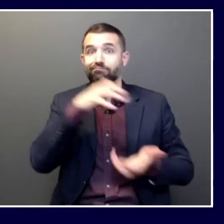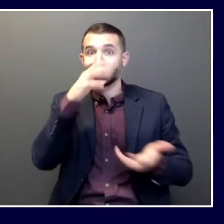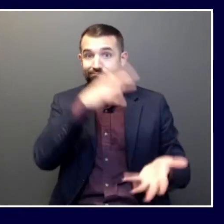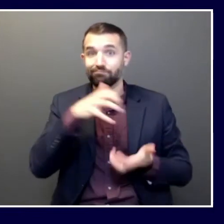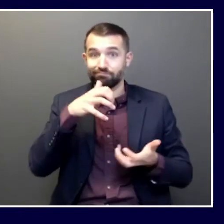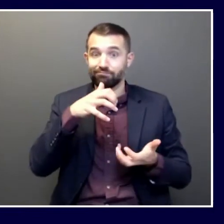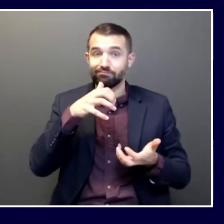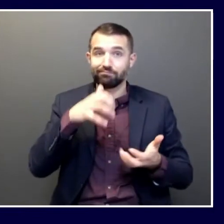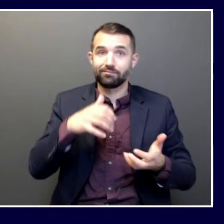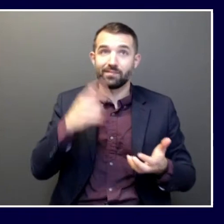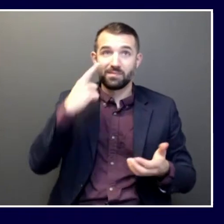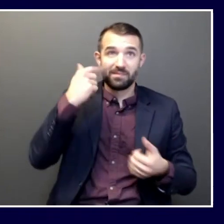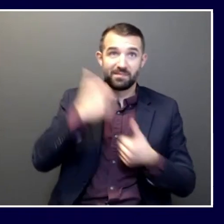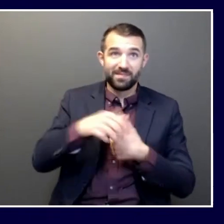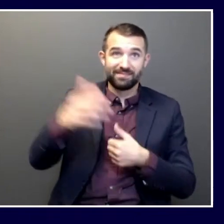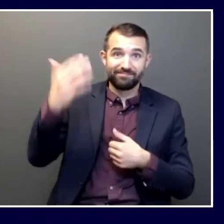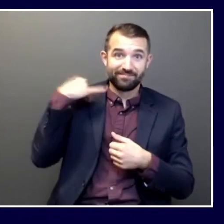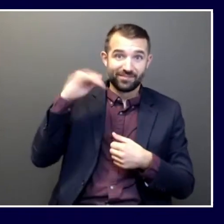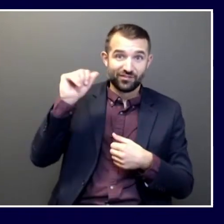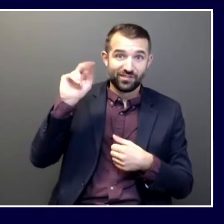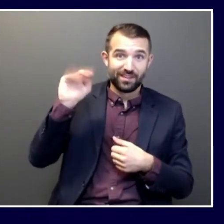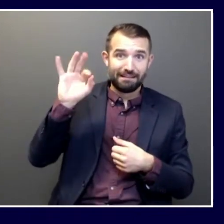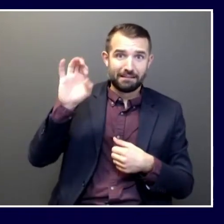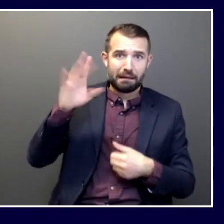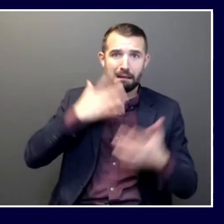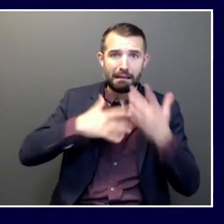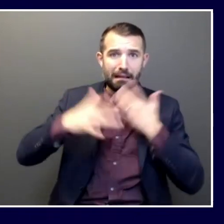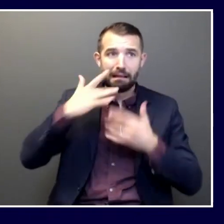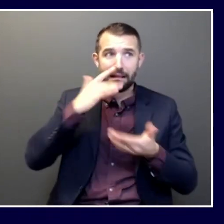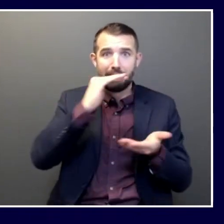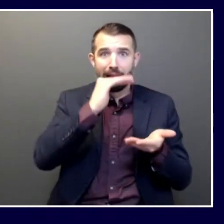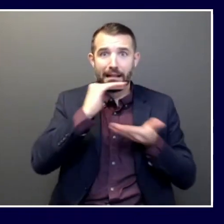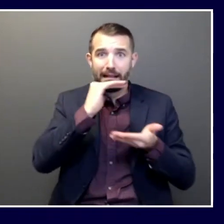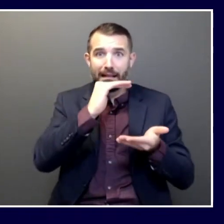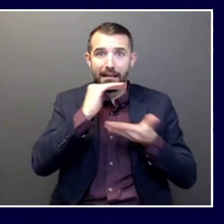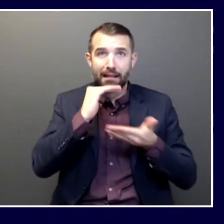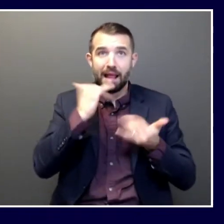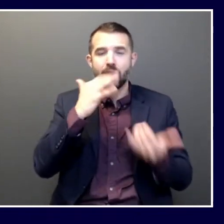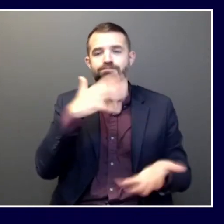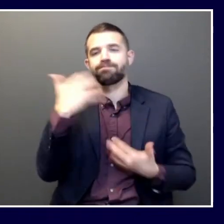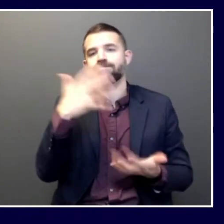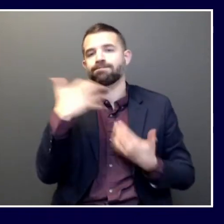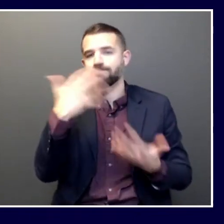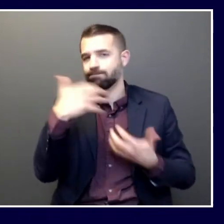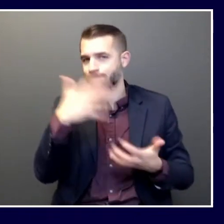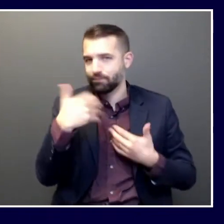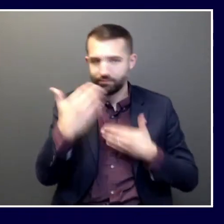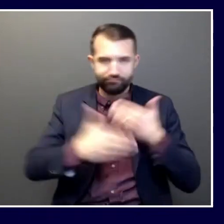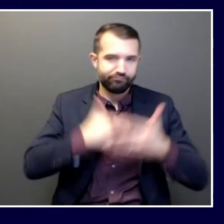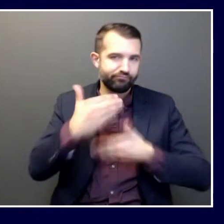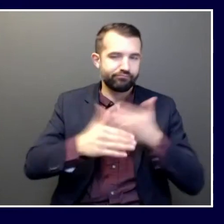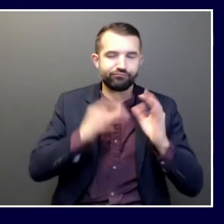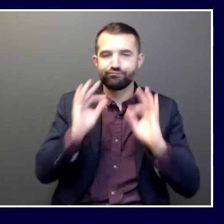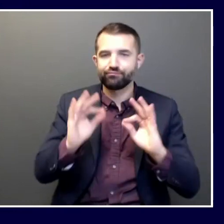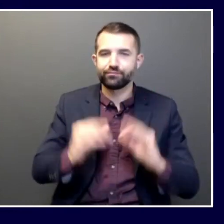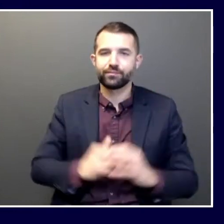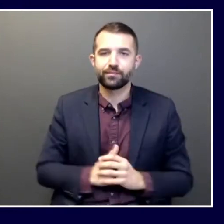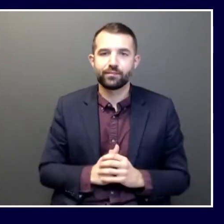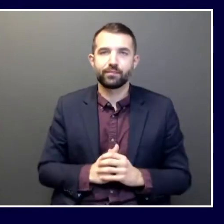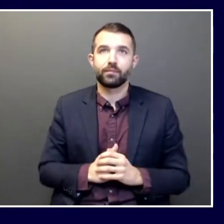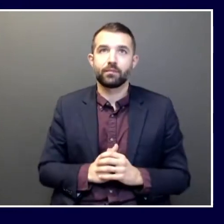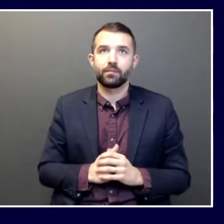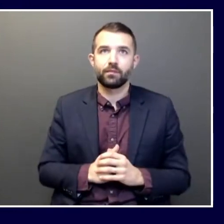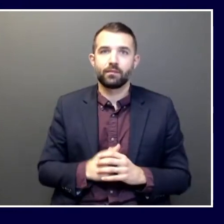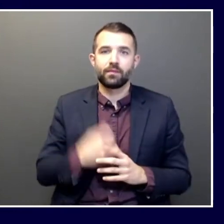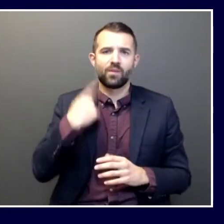in January and February. Okay. And then my last question, and I'm sorry for having so many, I just had some clarifications, but this is my last